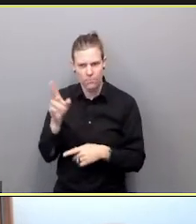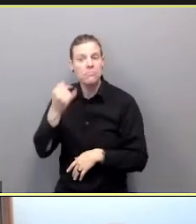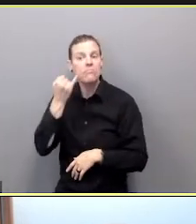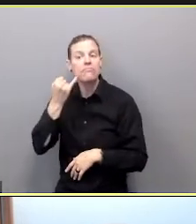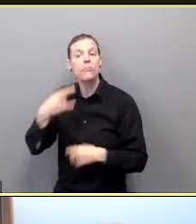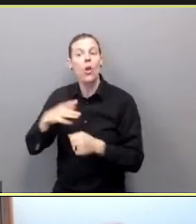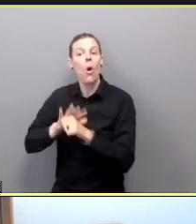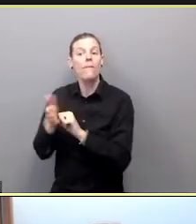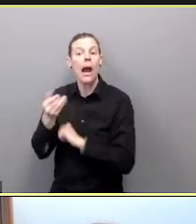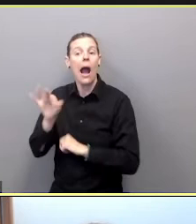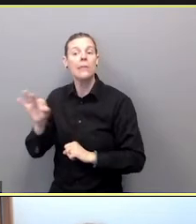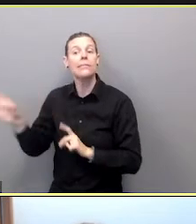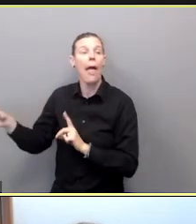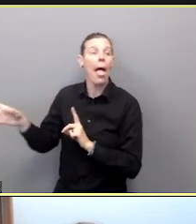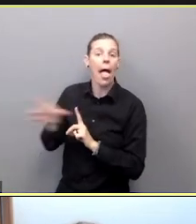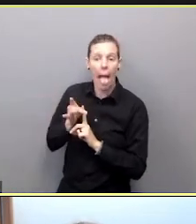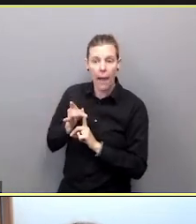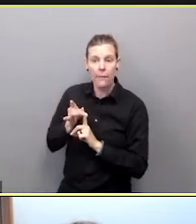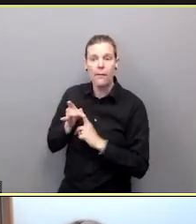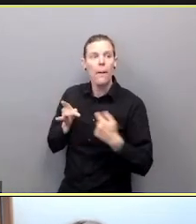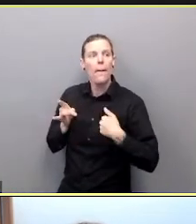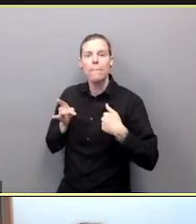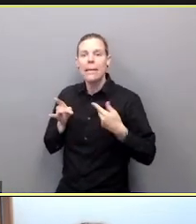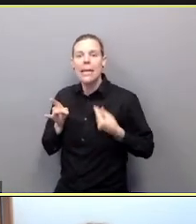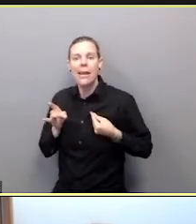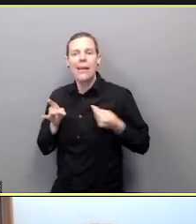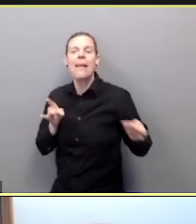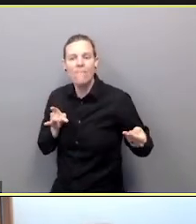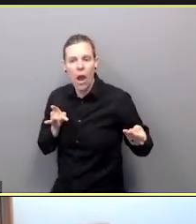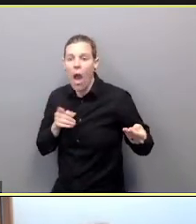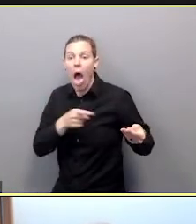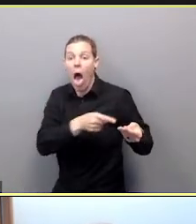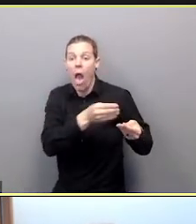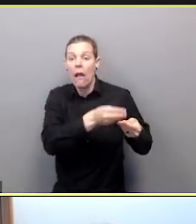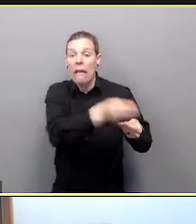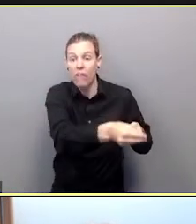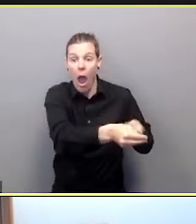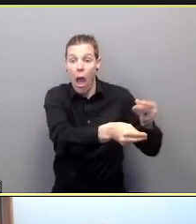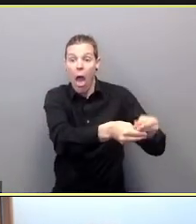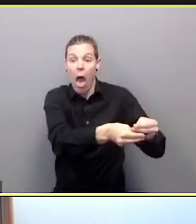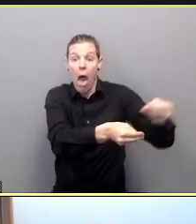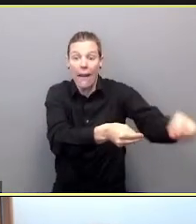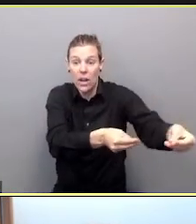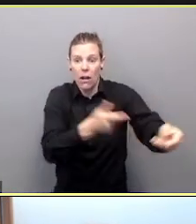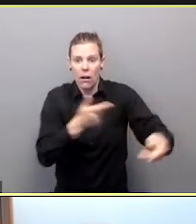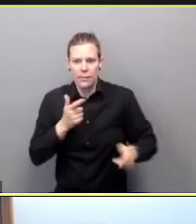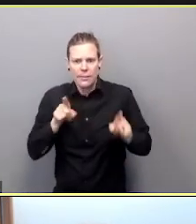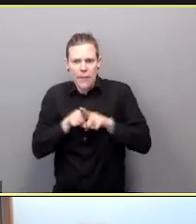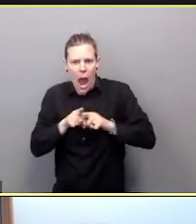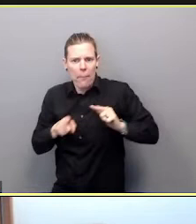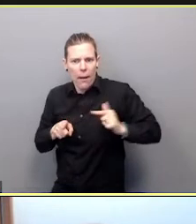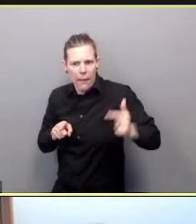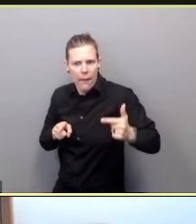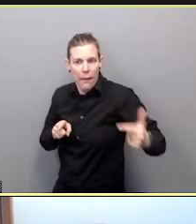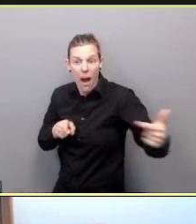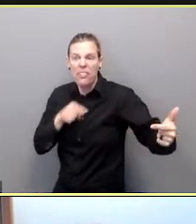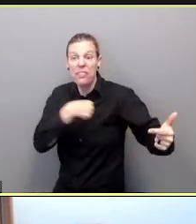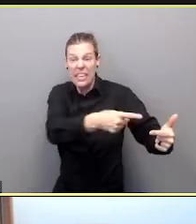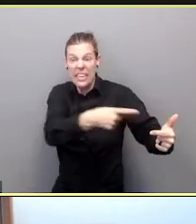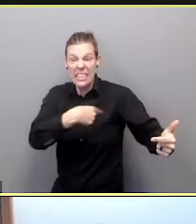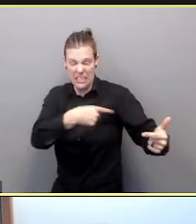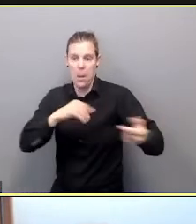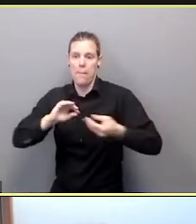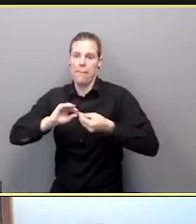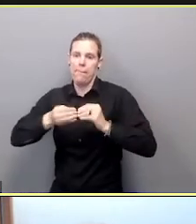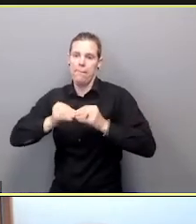every one index case, or sometimes we describe it as the spread rate. And so what we want to see is